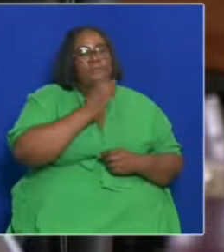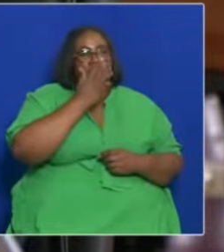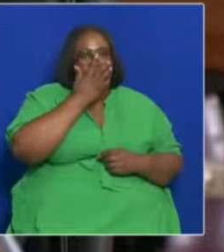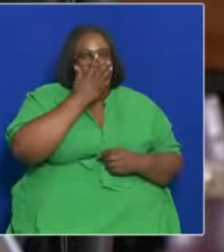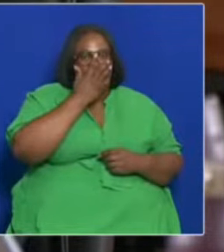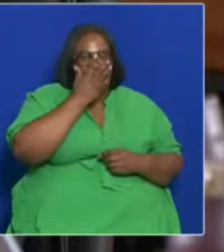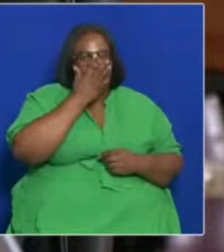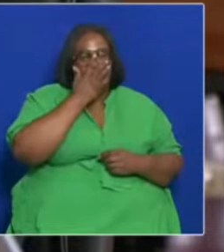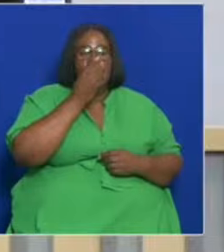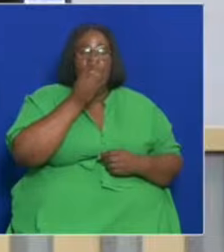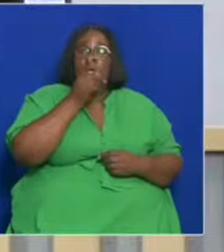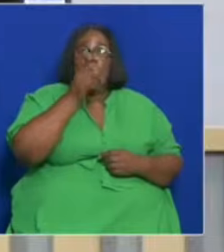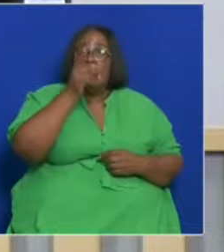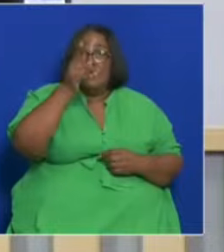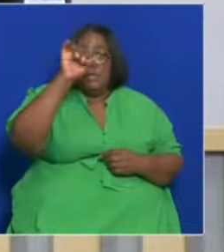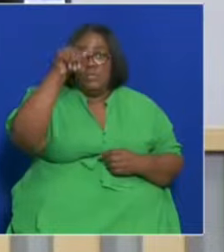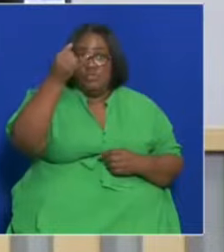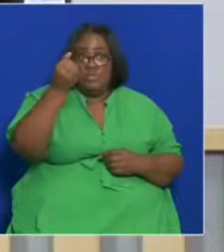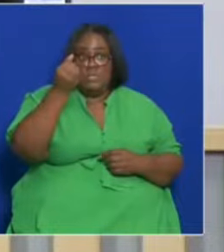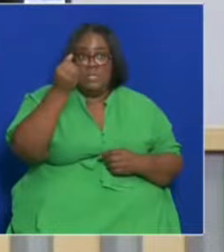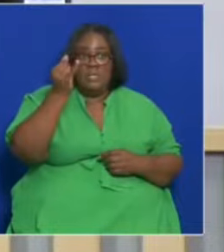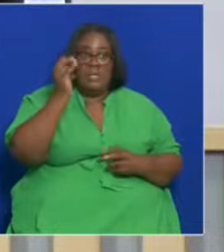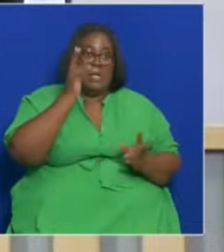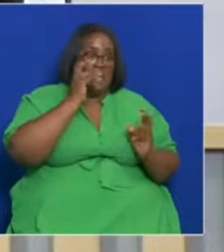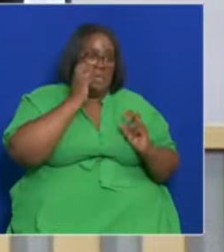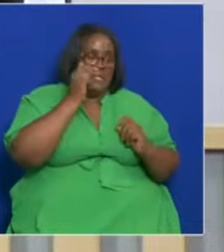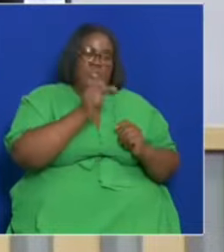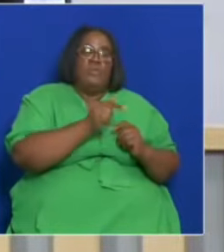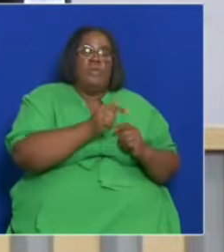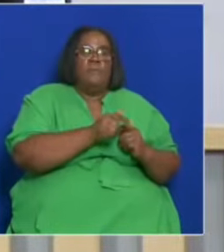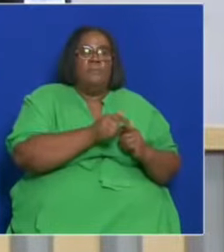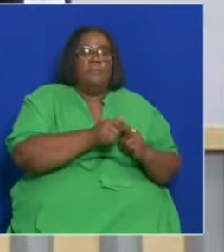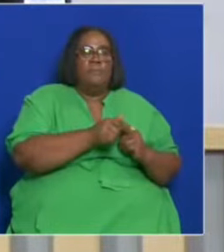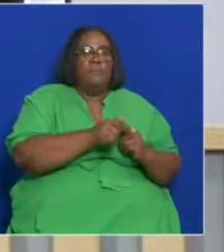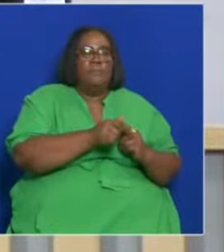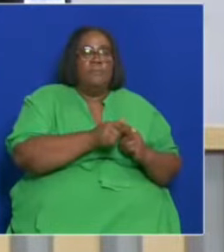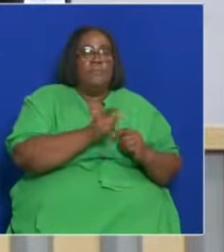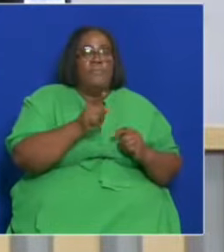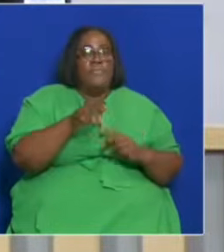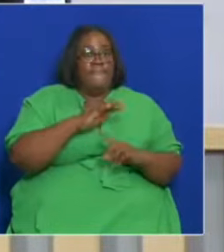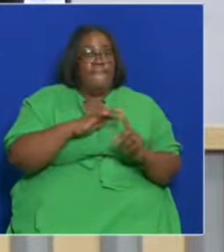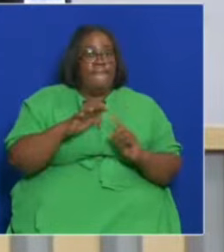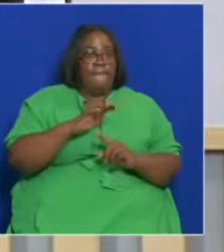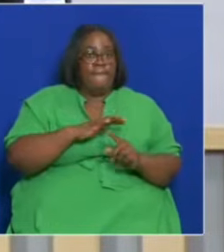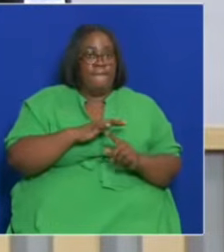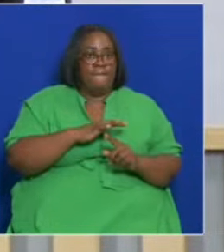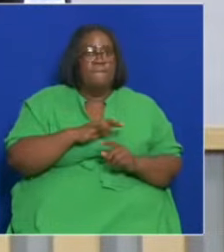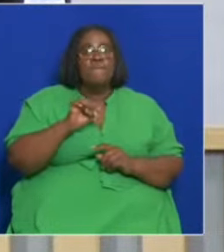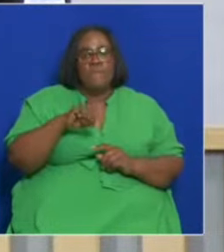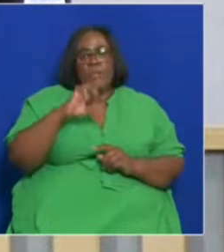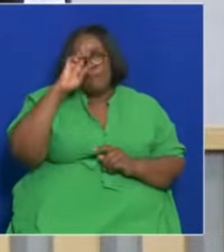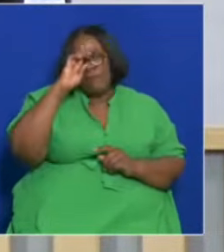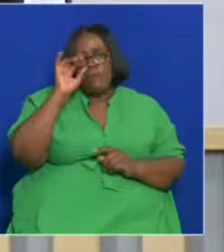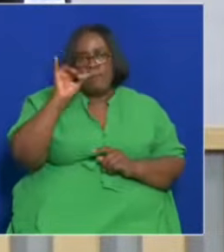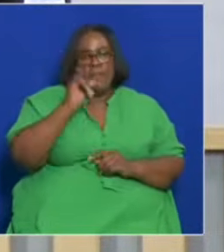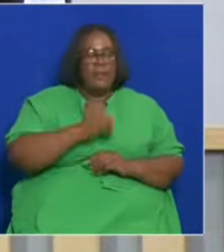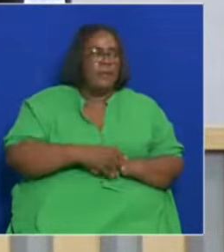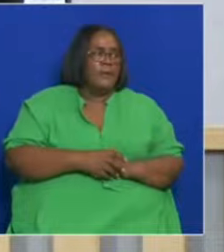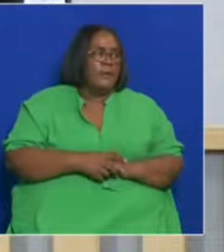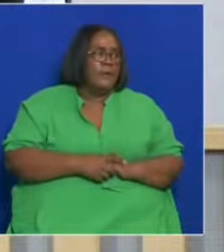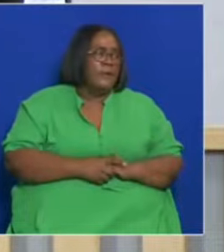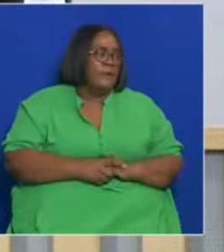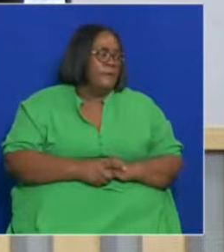Advocate Johnson listens to Chief Paramore. Is that the situation that Yeah, I think I would was have at the said that. office, and that you were? Yes. And that was the